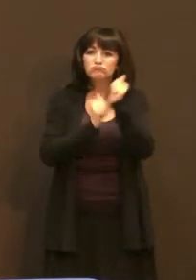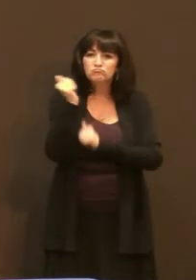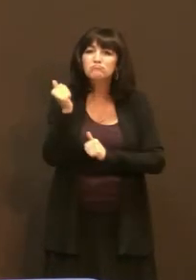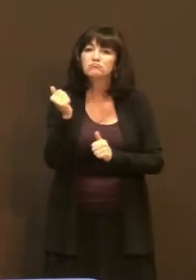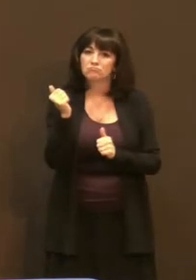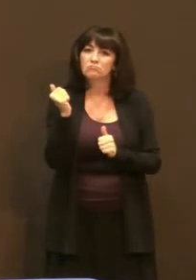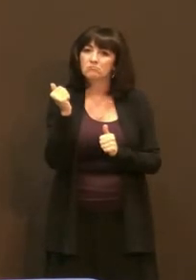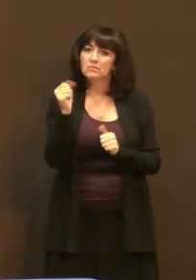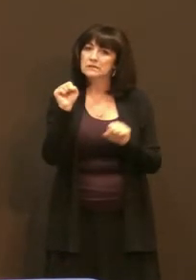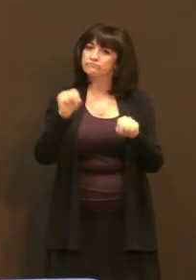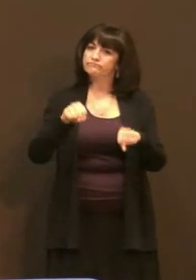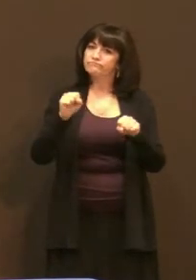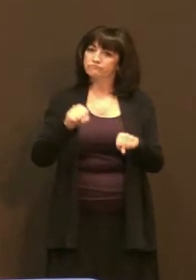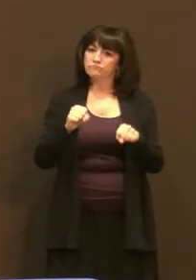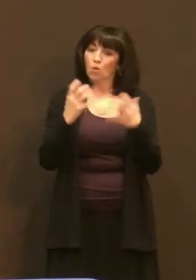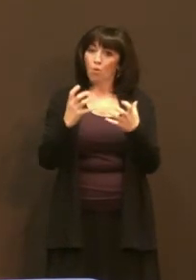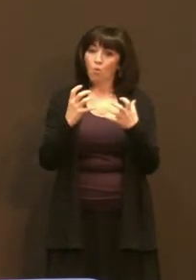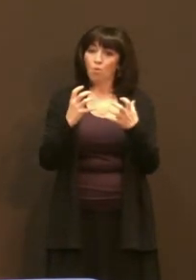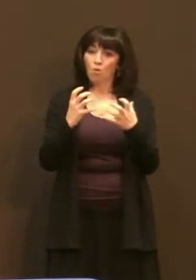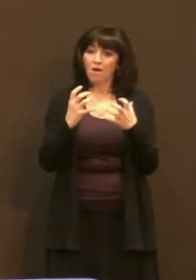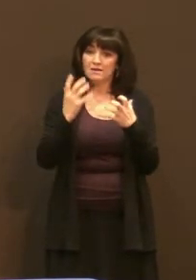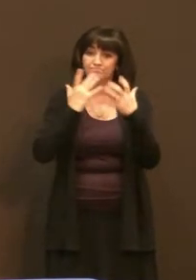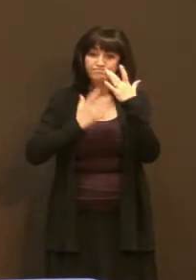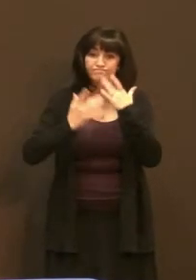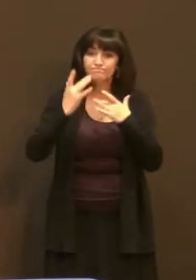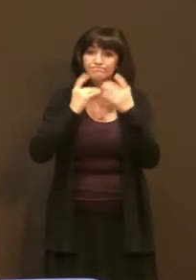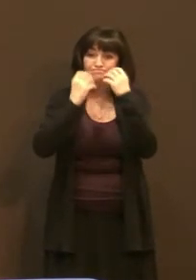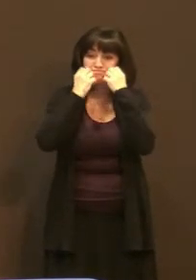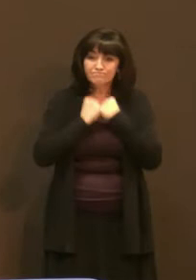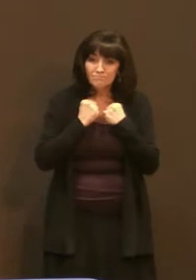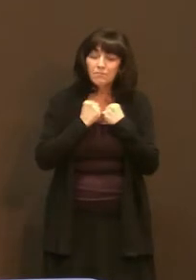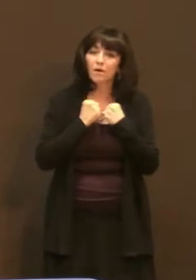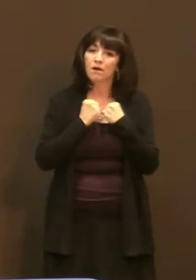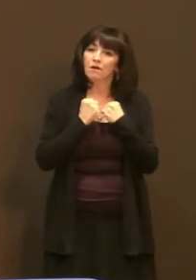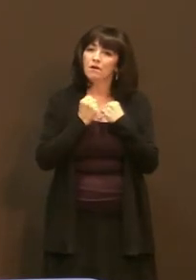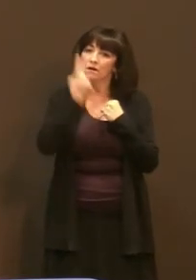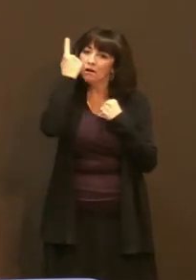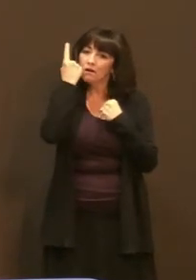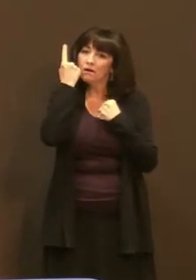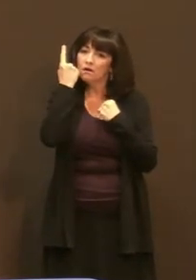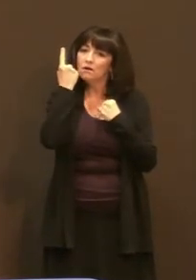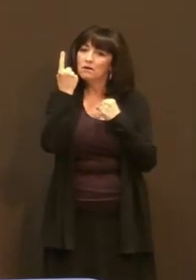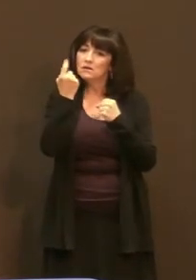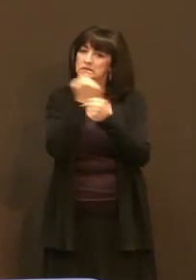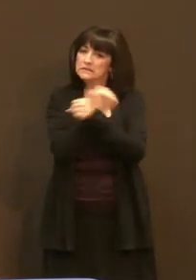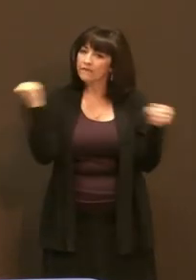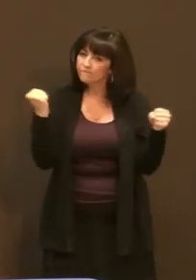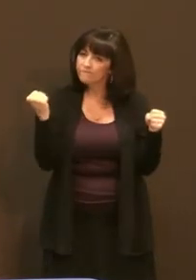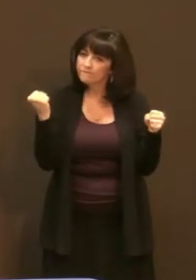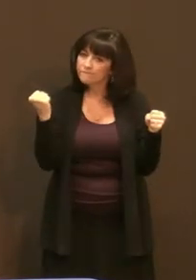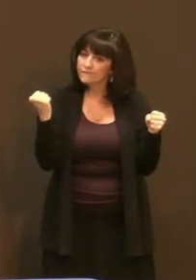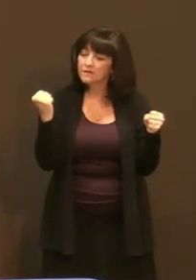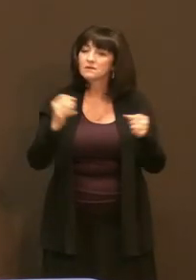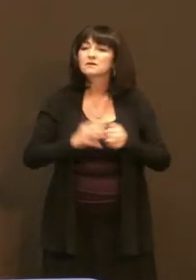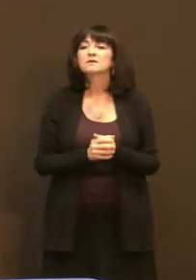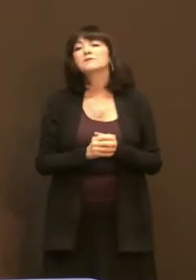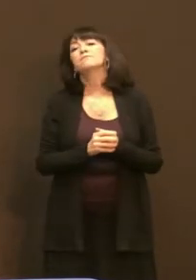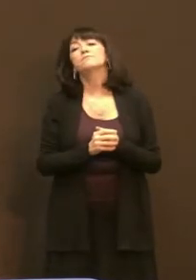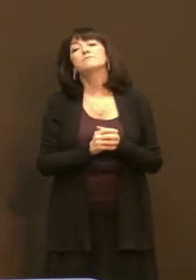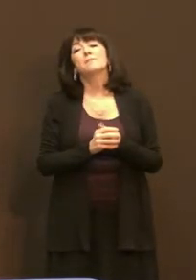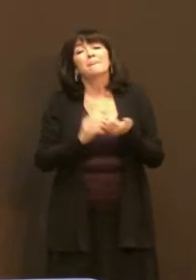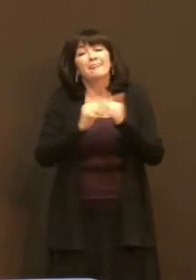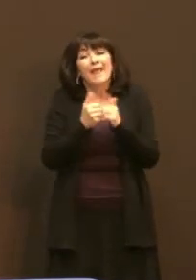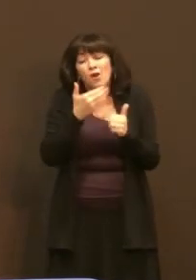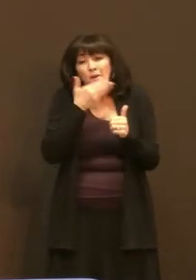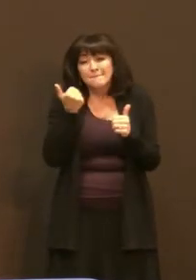while conserving it at the same time. Our guidance also includes how best to manage